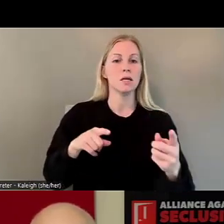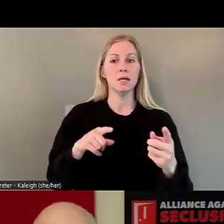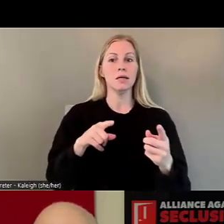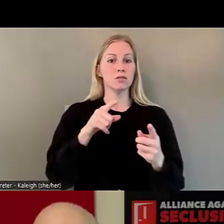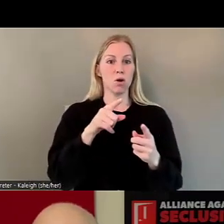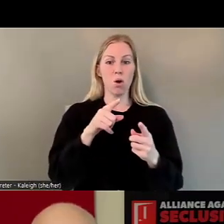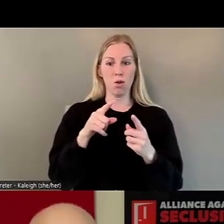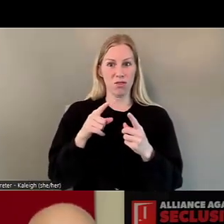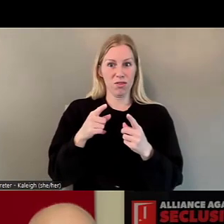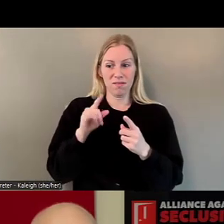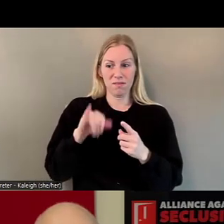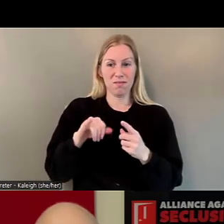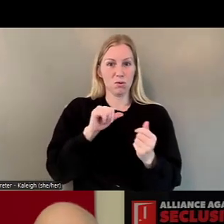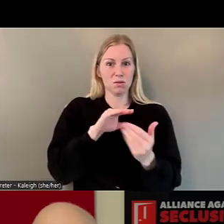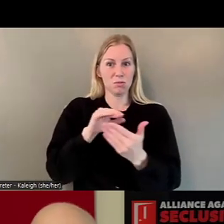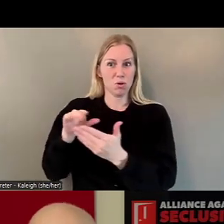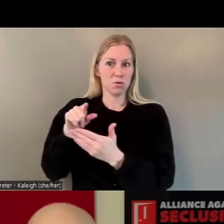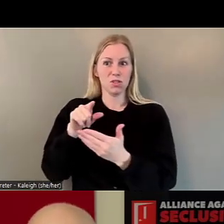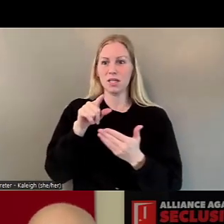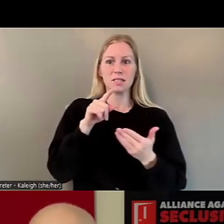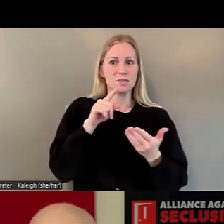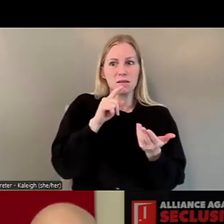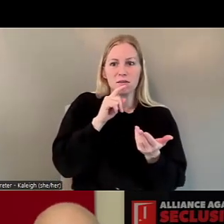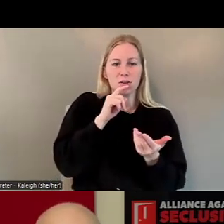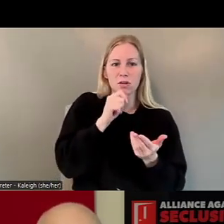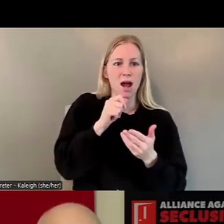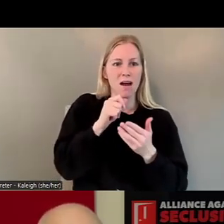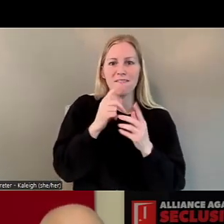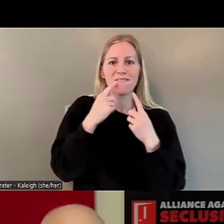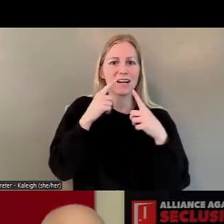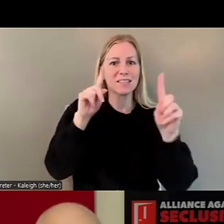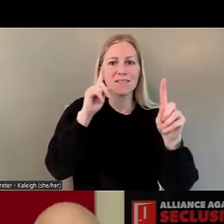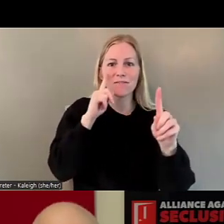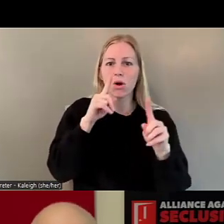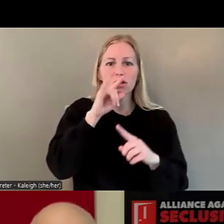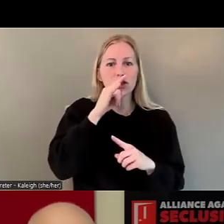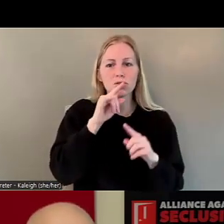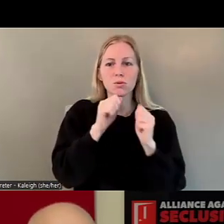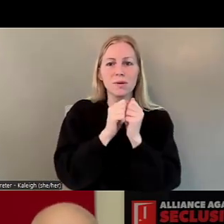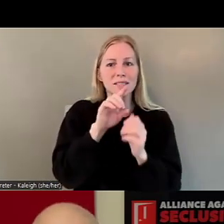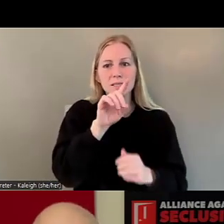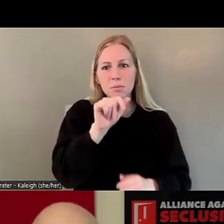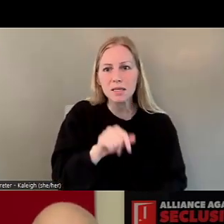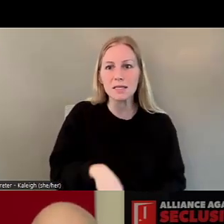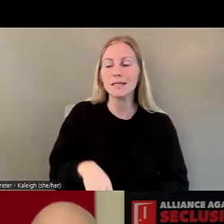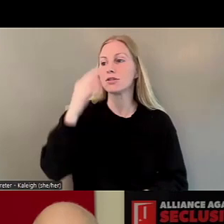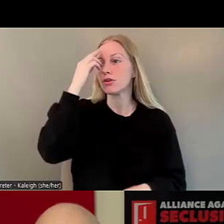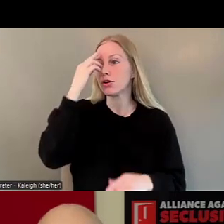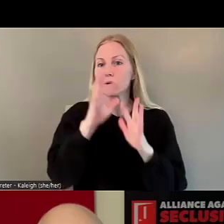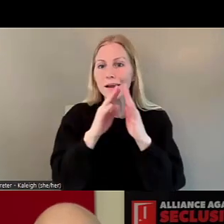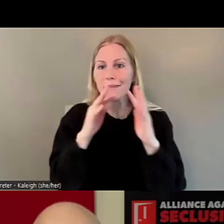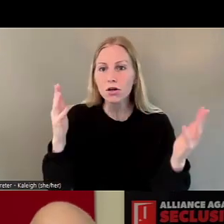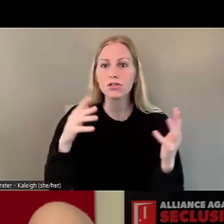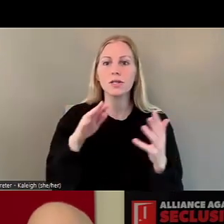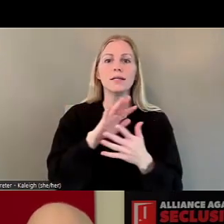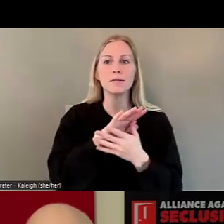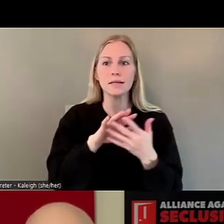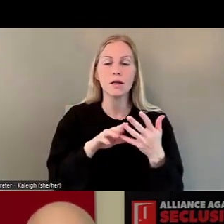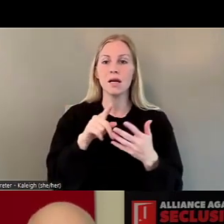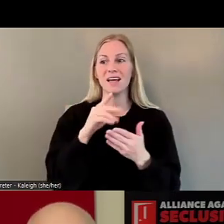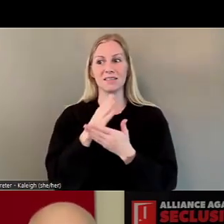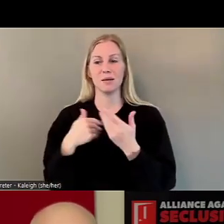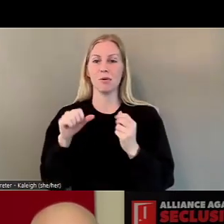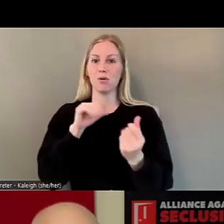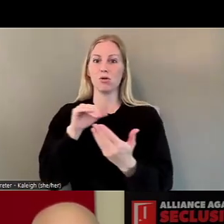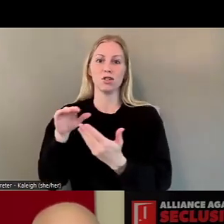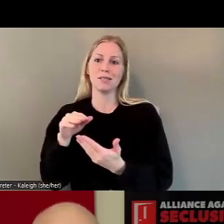disabilities, neurodivergent children, children with a trauma history. And some of these approaches are not effective with any children, or not necessary